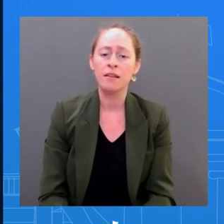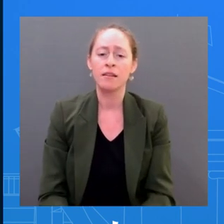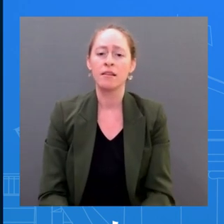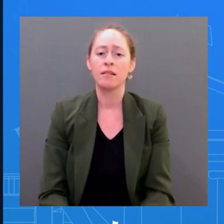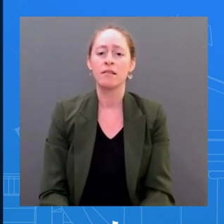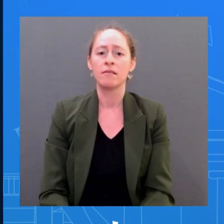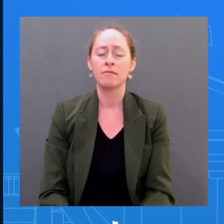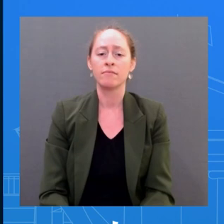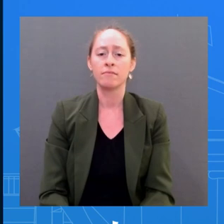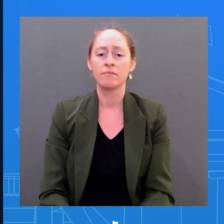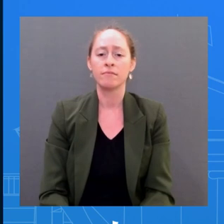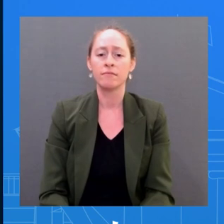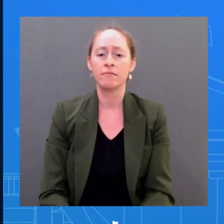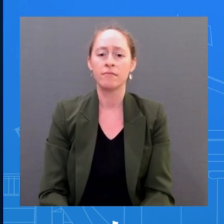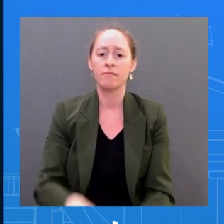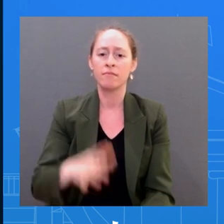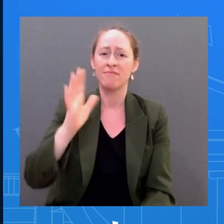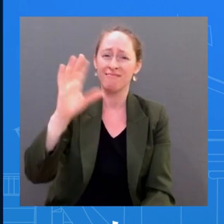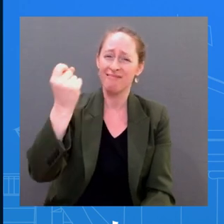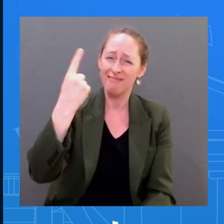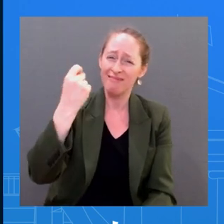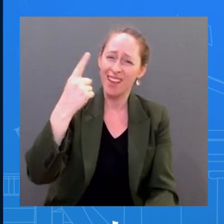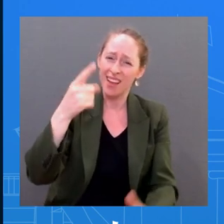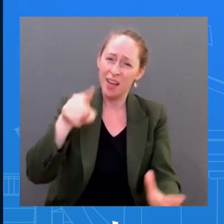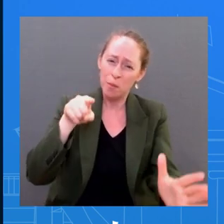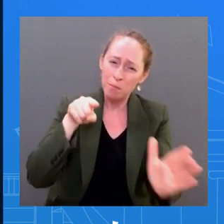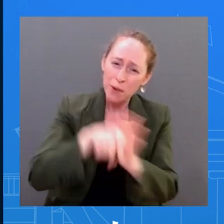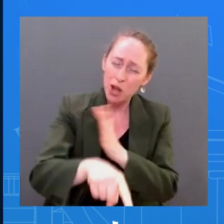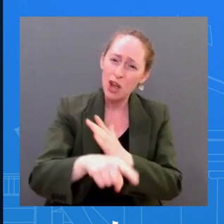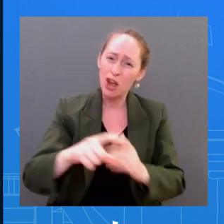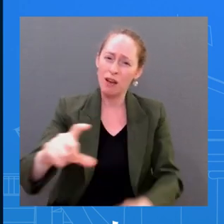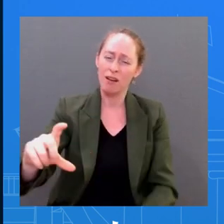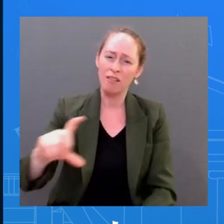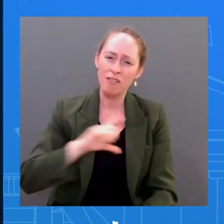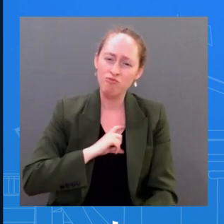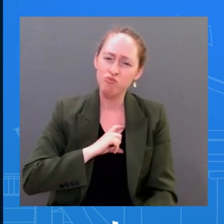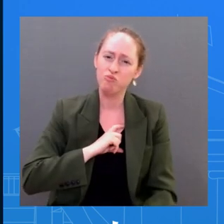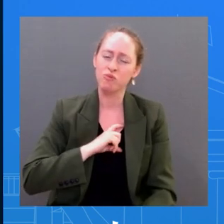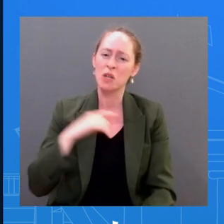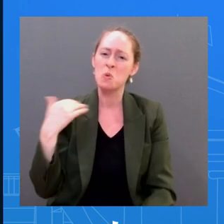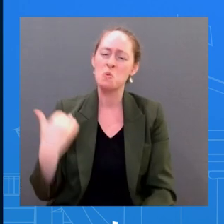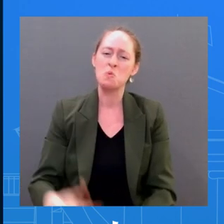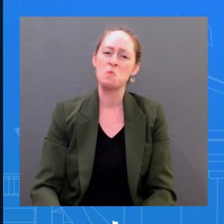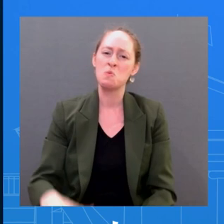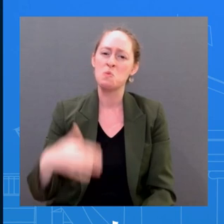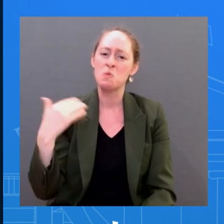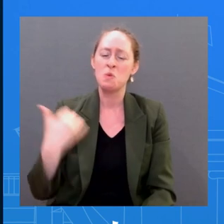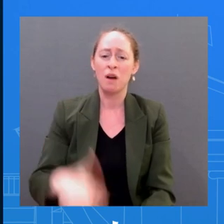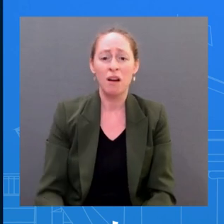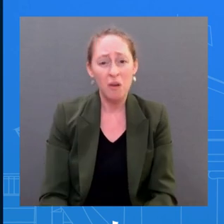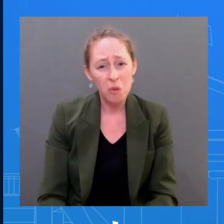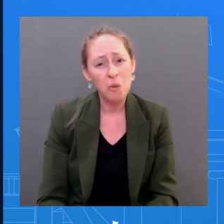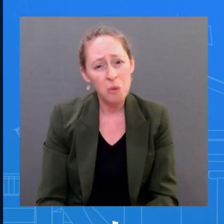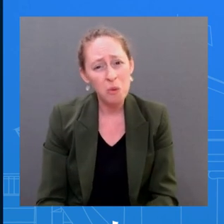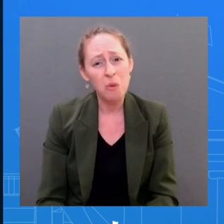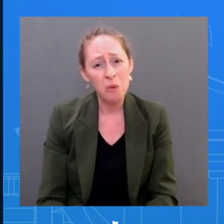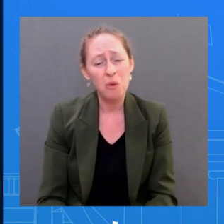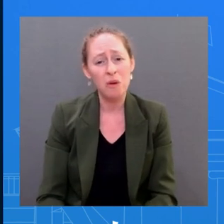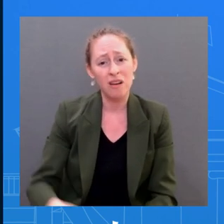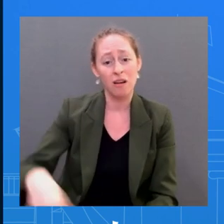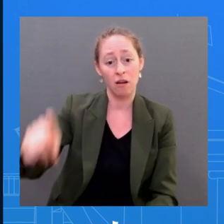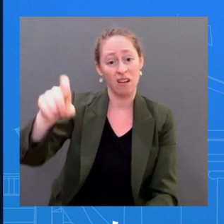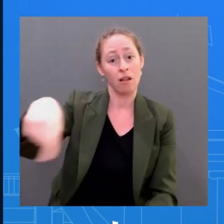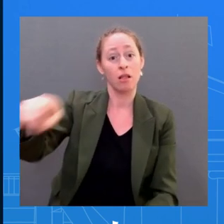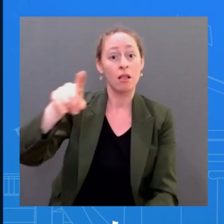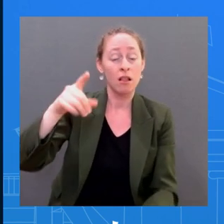So yes, counselors are gonna be needed in Uvalde for a long time. Counselors are needed in